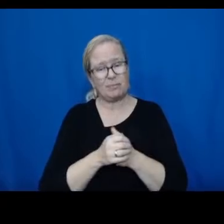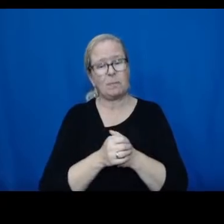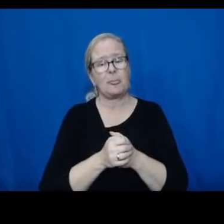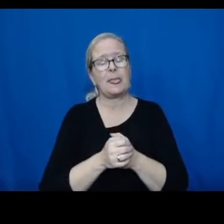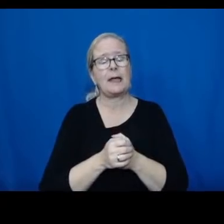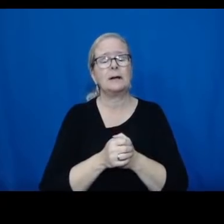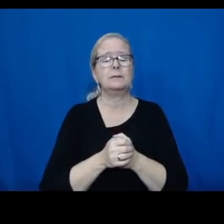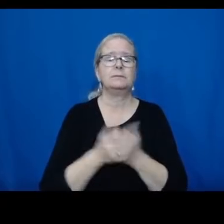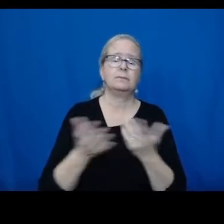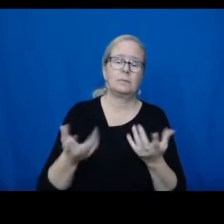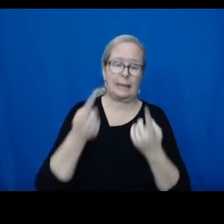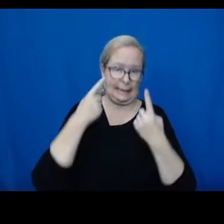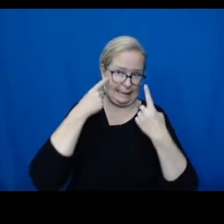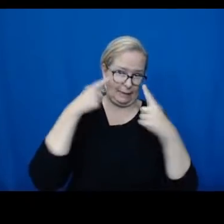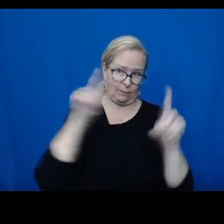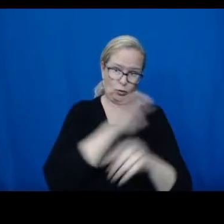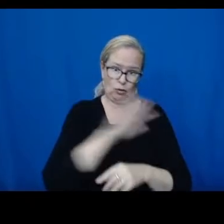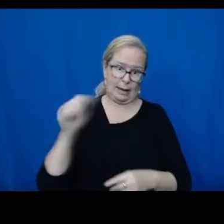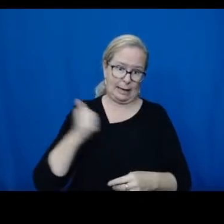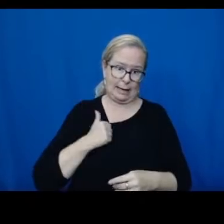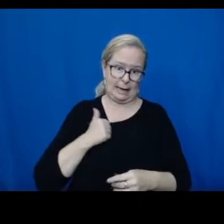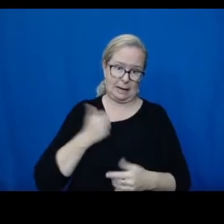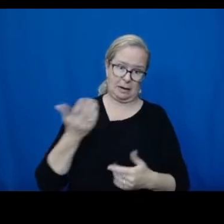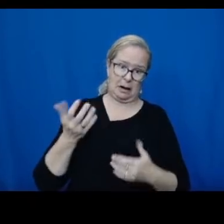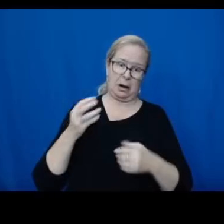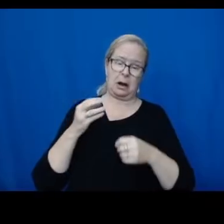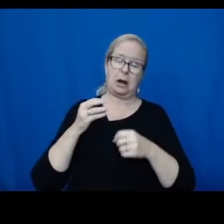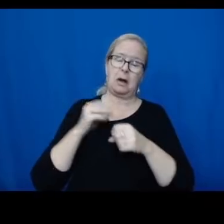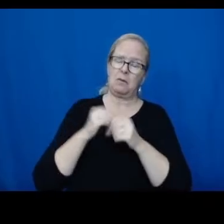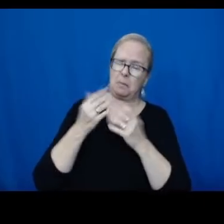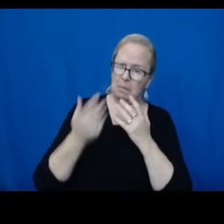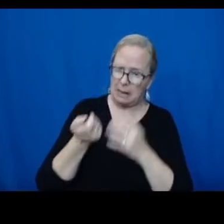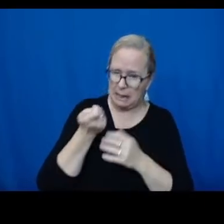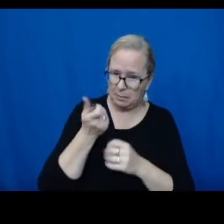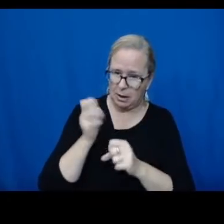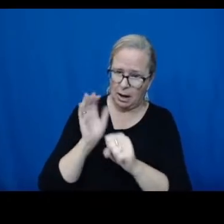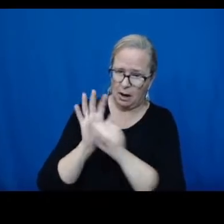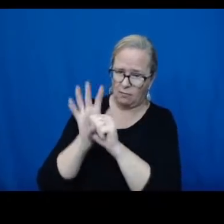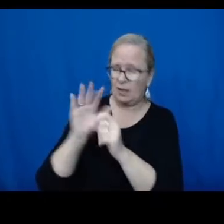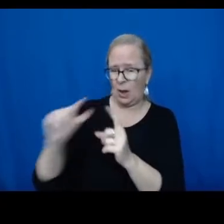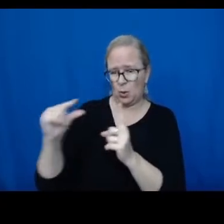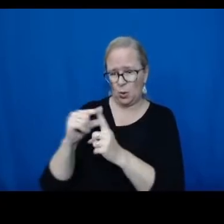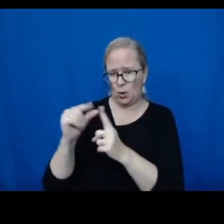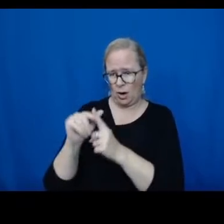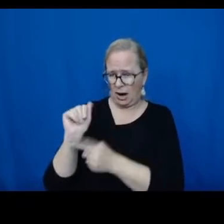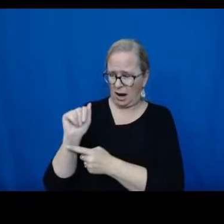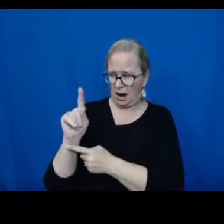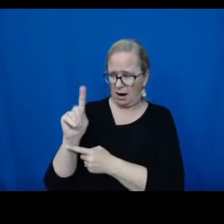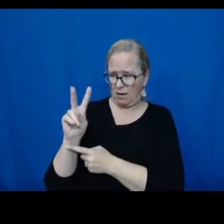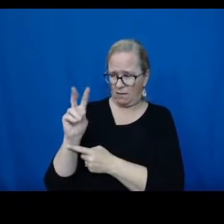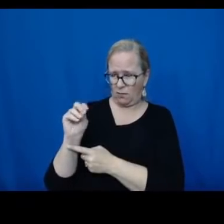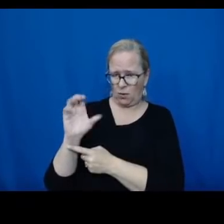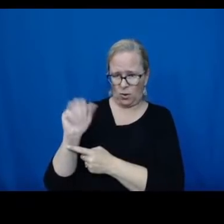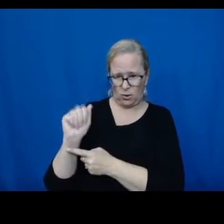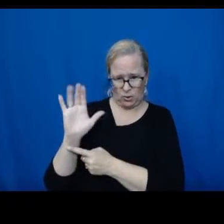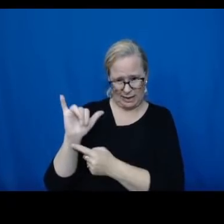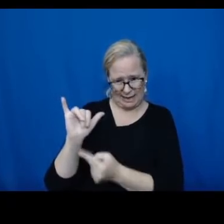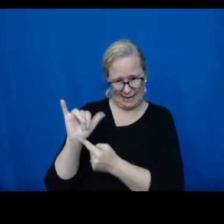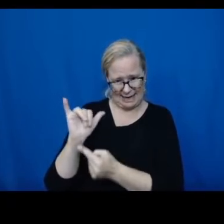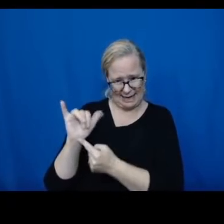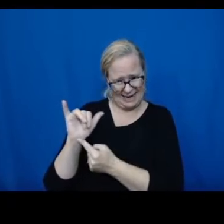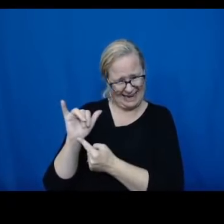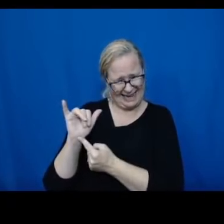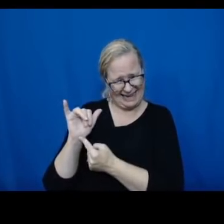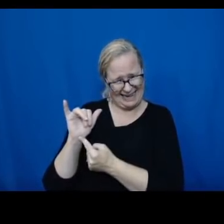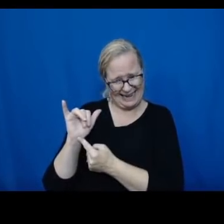all the time, but it's also engaging people in the response and making them a part of it. And not just by going out